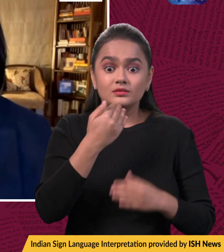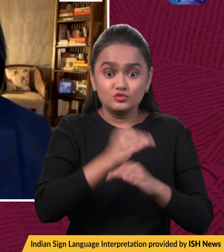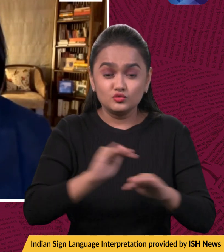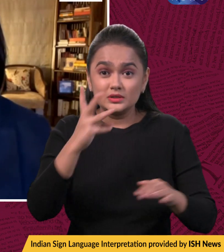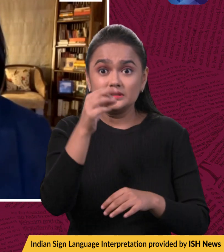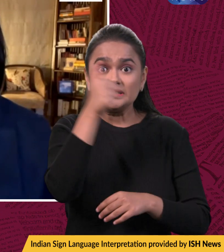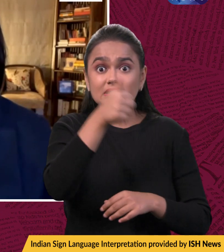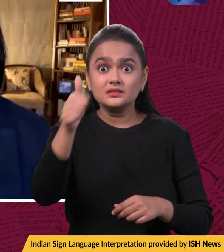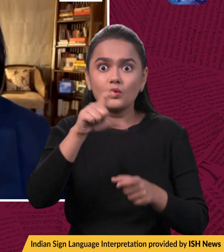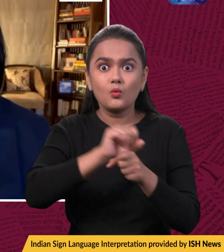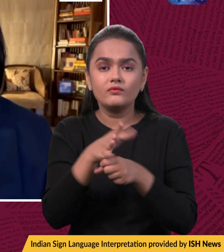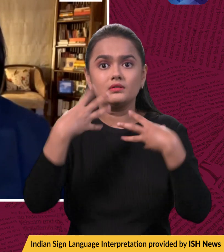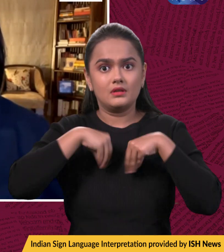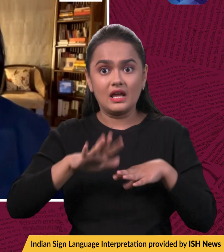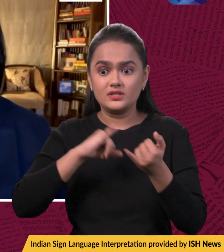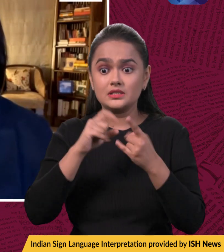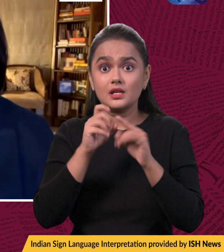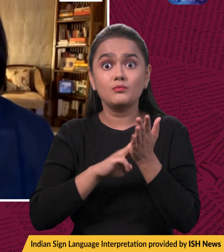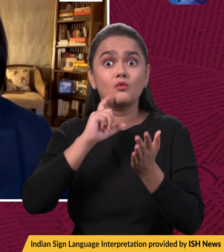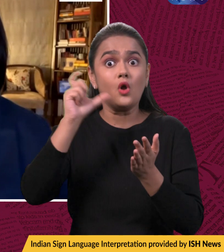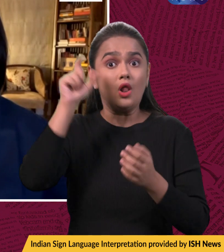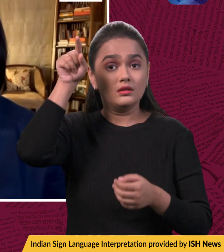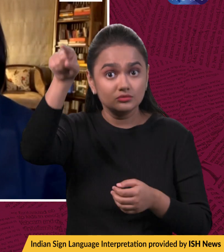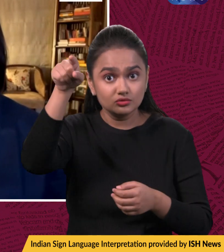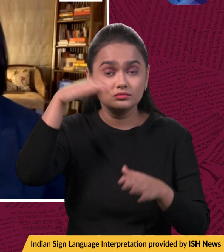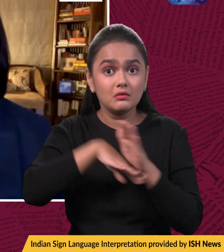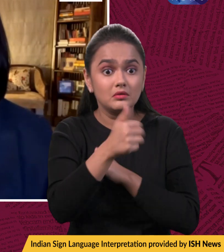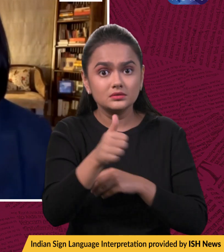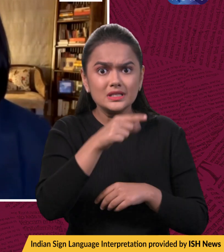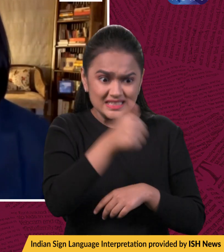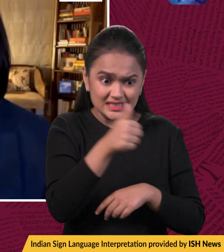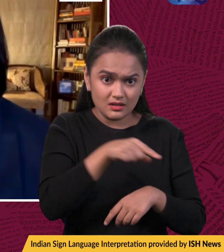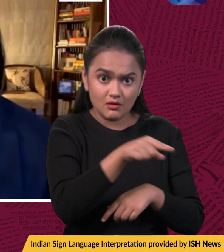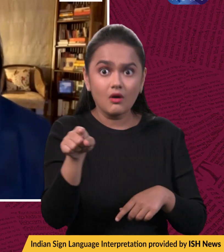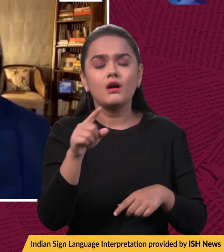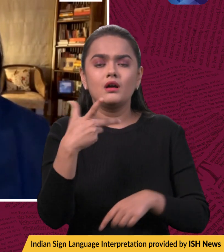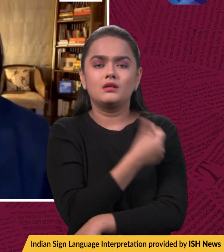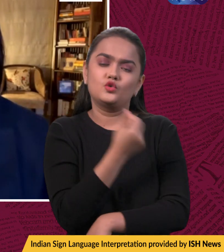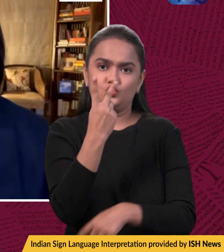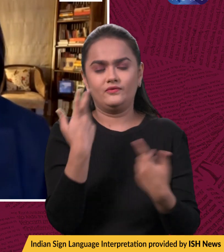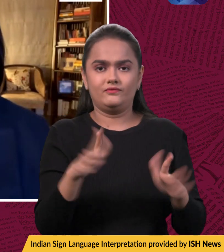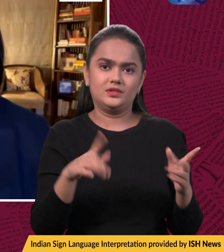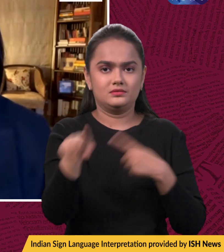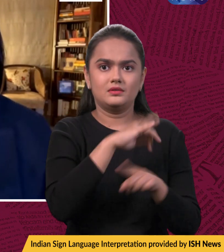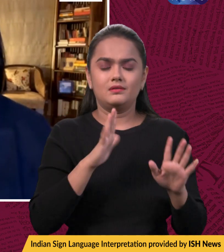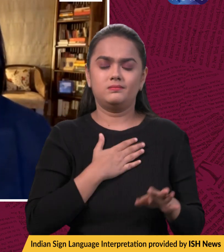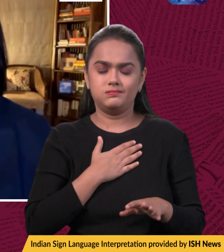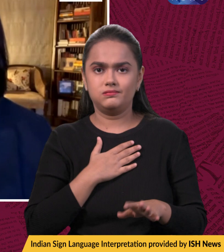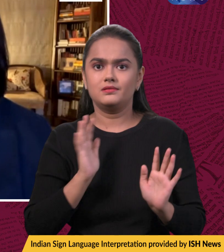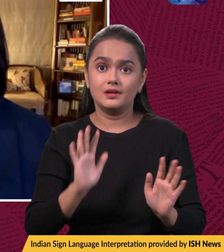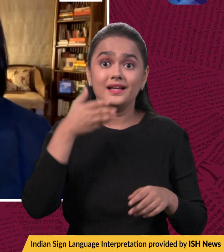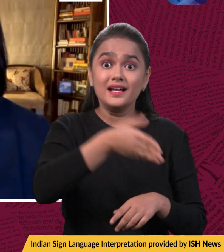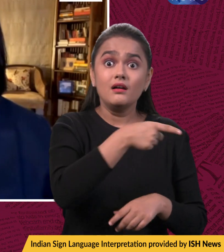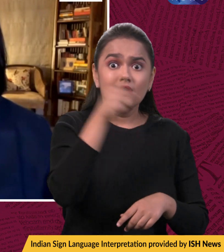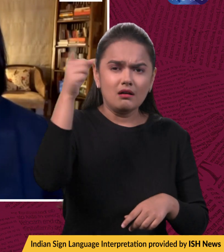tested positive for COVID in Karnataka's SDM College of Medical Sciences. All of these students, thankfully, are fully vaccinated. According to